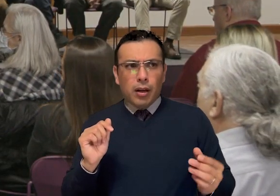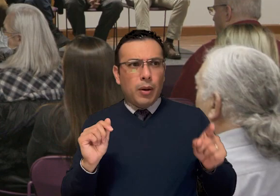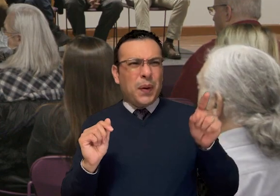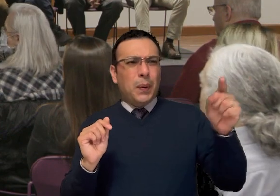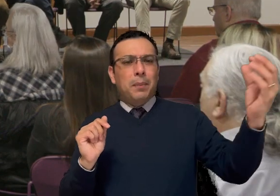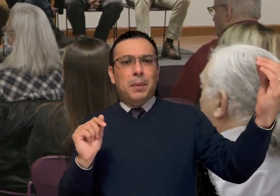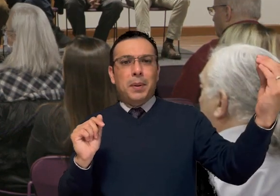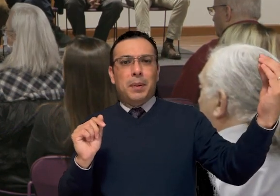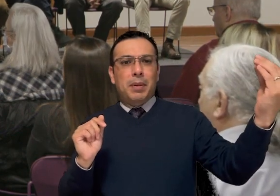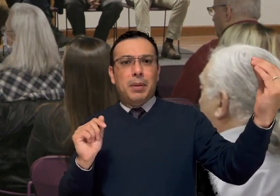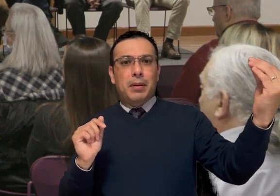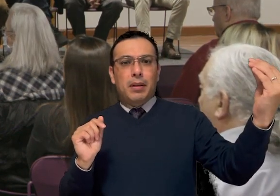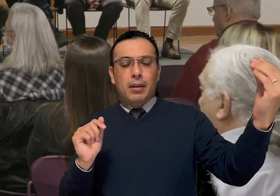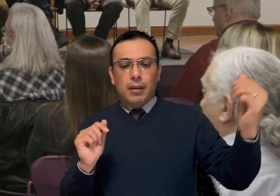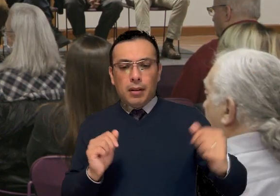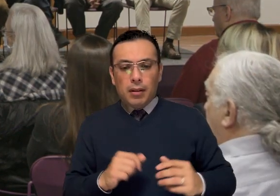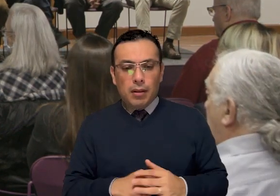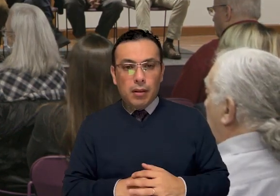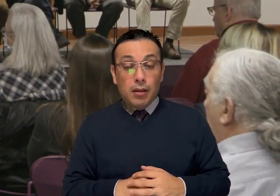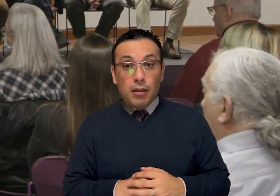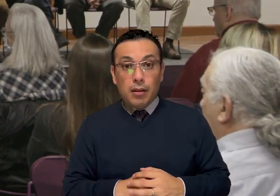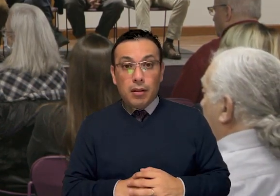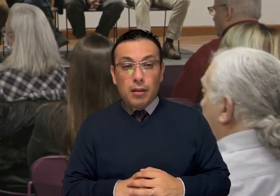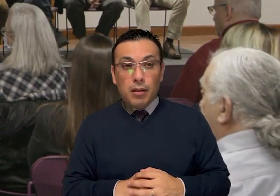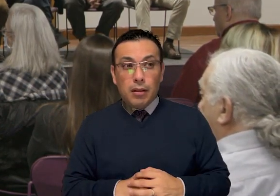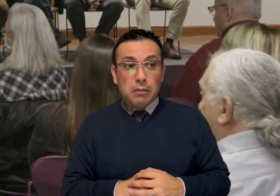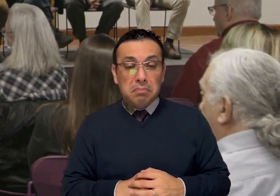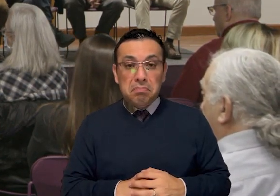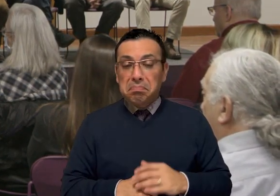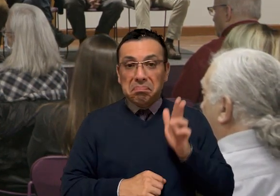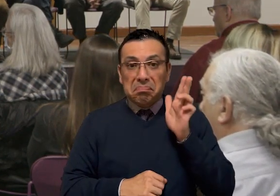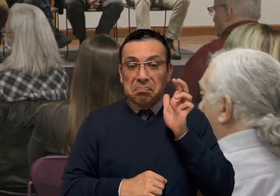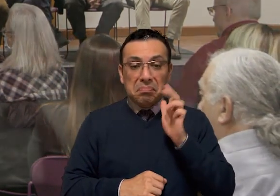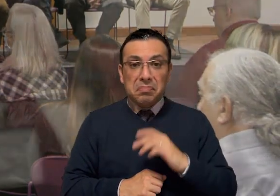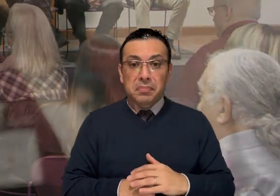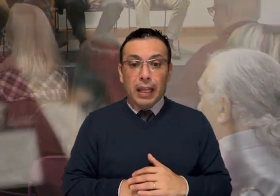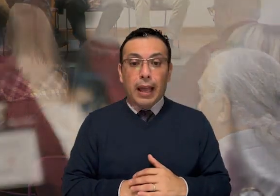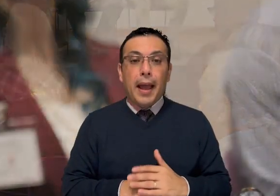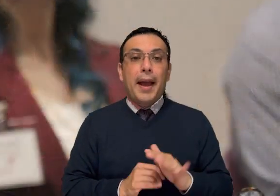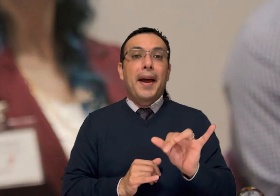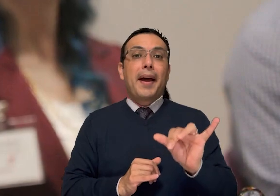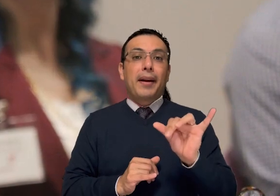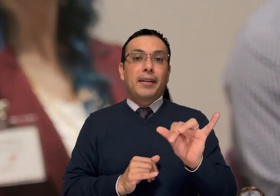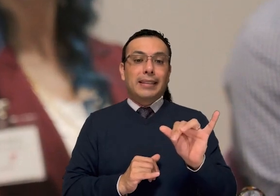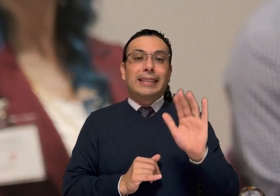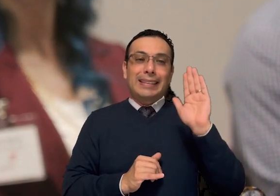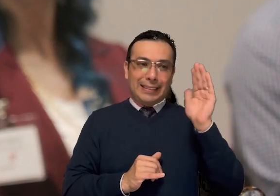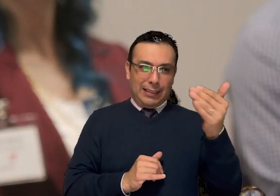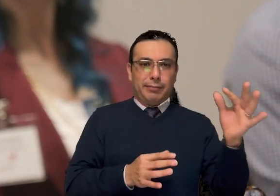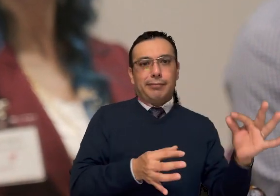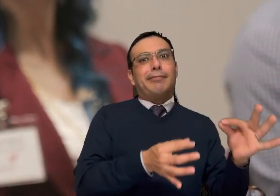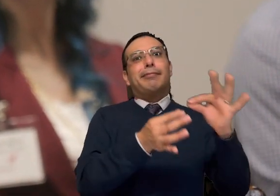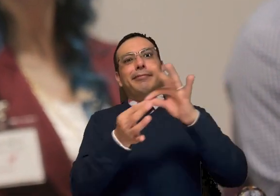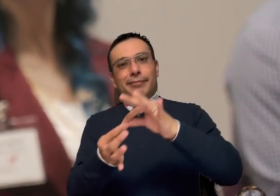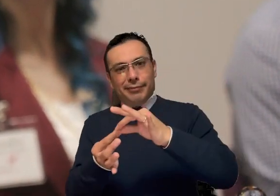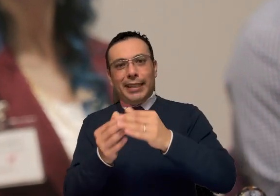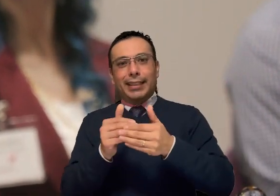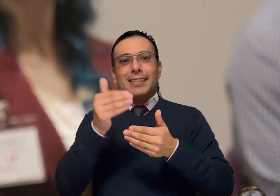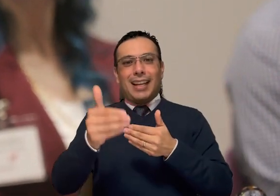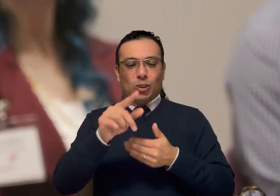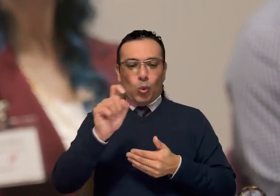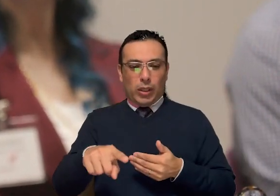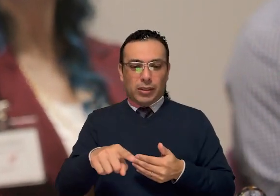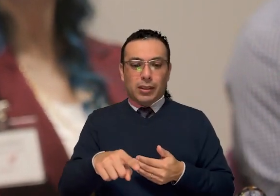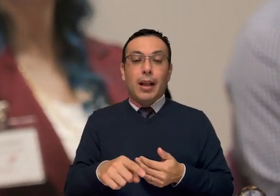And I think that that's the precursor to my next question, which is how much money will you be fined if you have an oil spill?